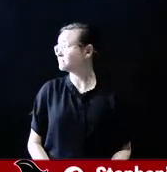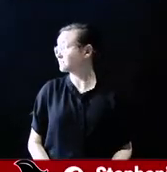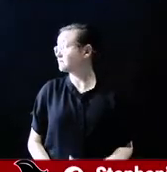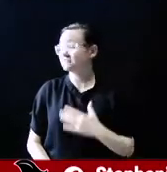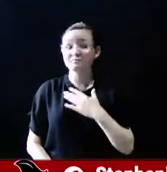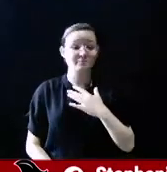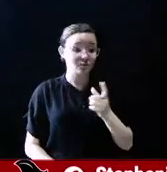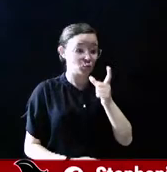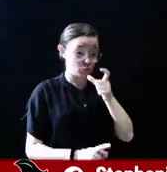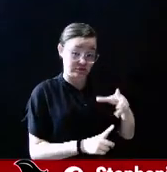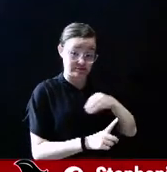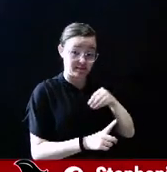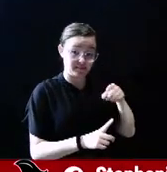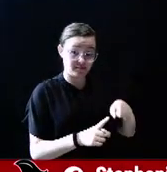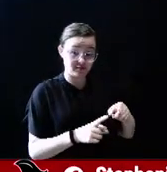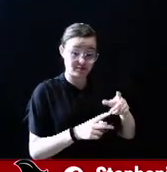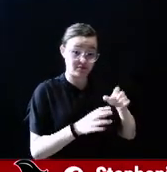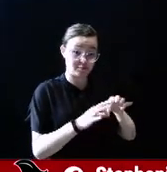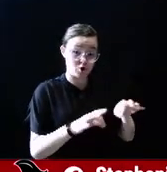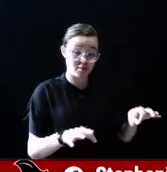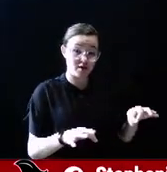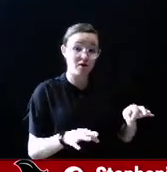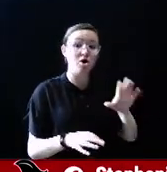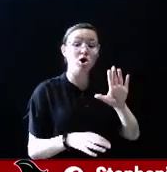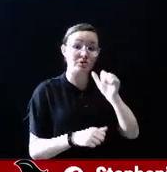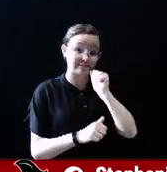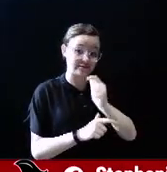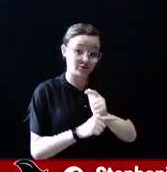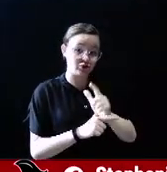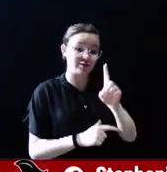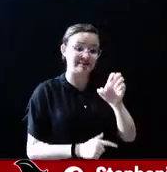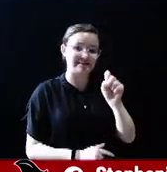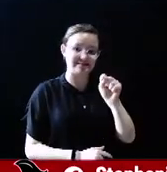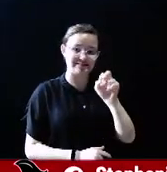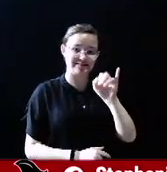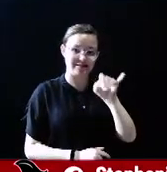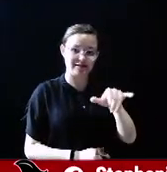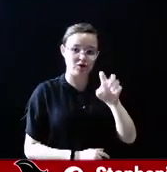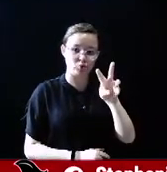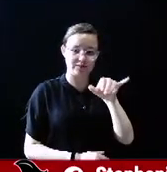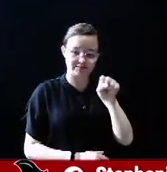Accepting this honorary diploma on behalf of Cameron will be her sister, Destiny Lewis.